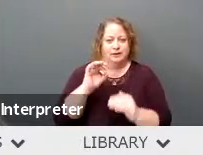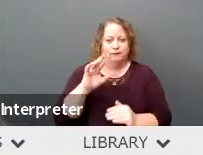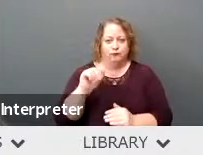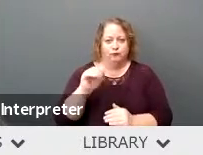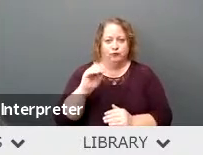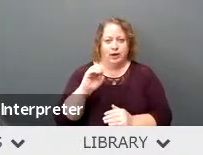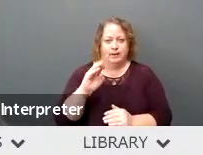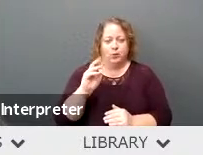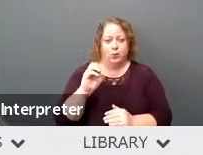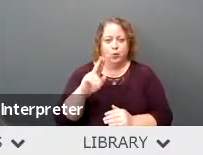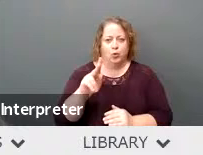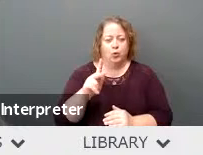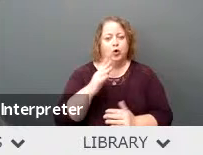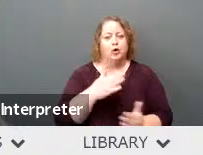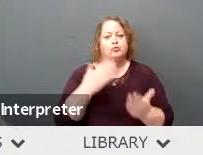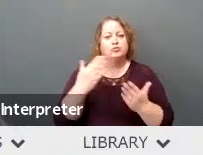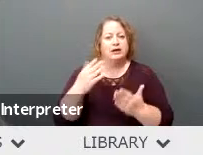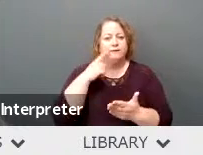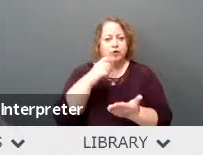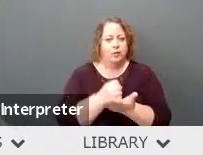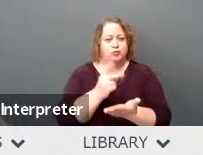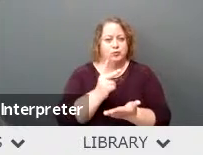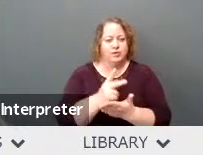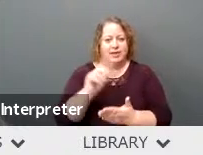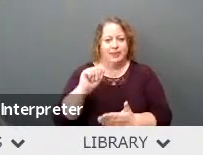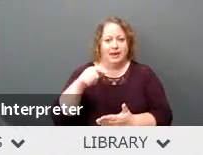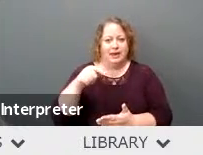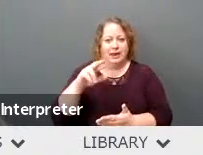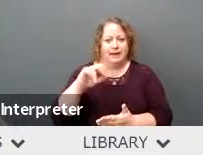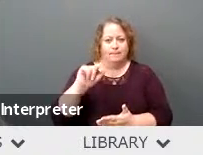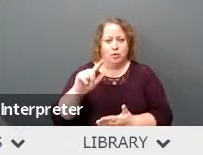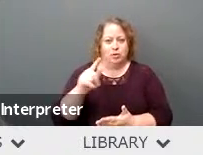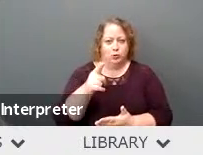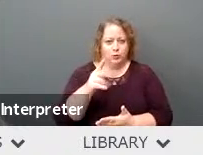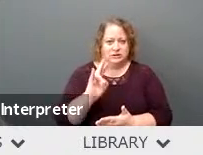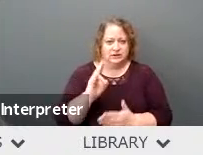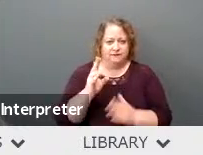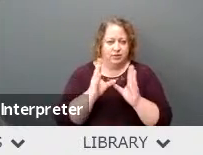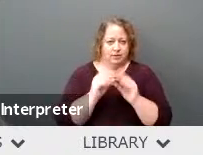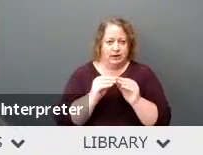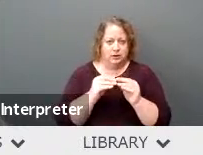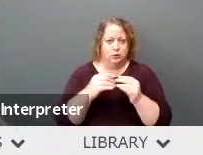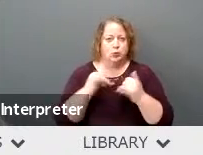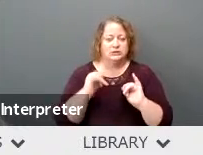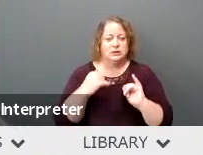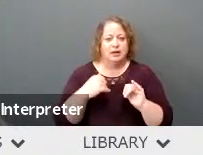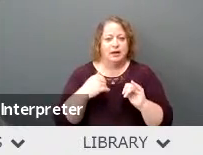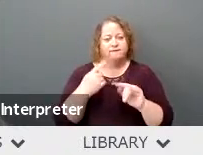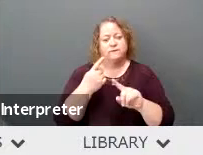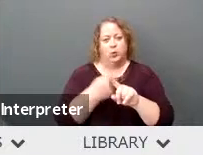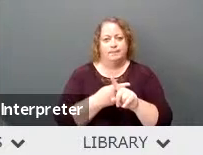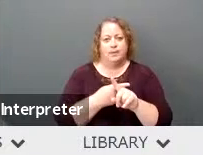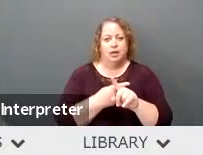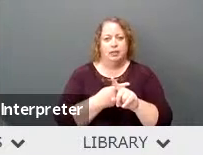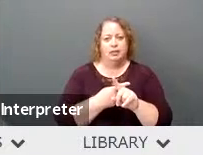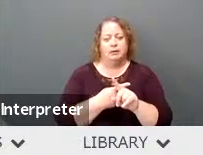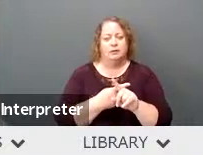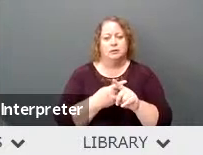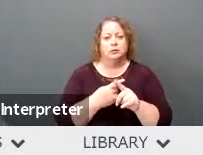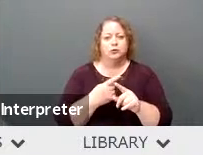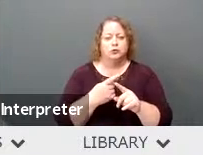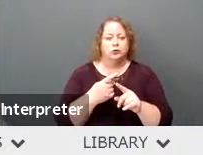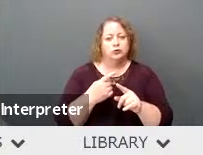to bring this to approval for the board at the April 27th meeting. So we still have another month to kind of work on